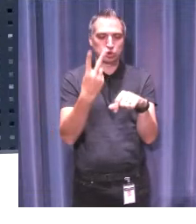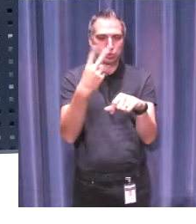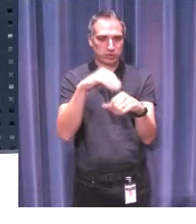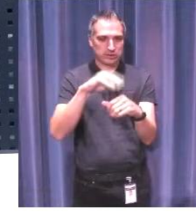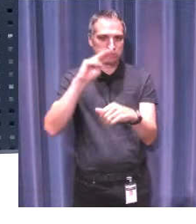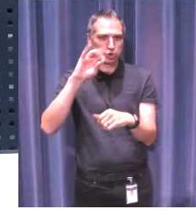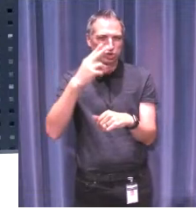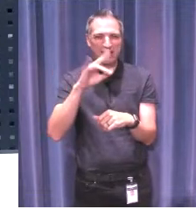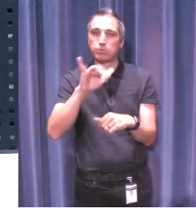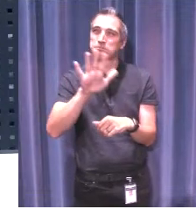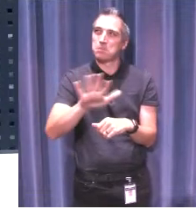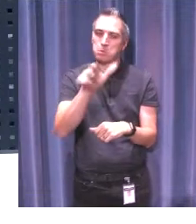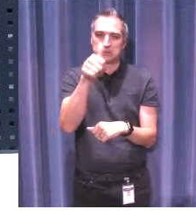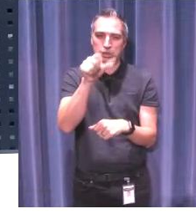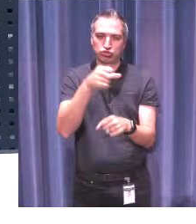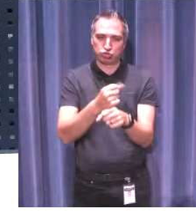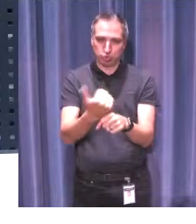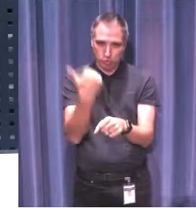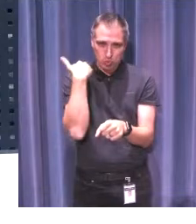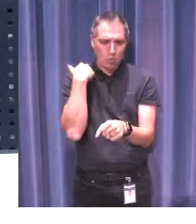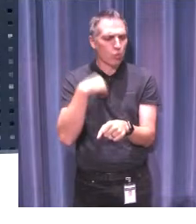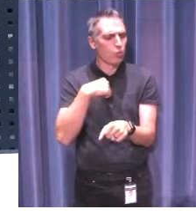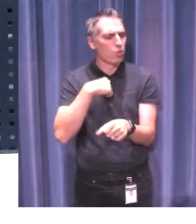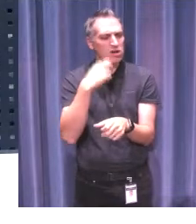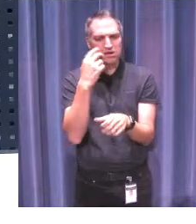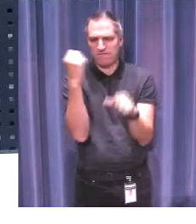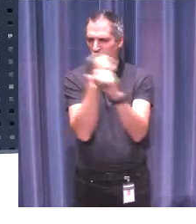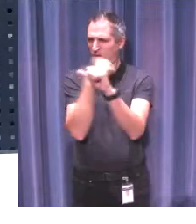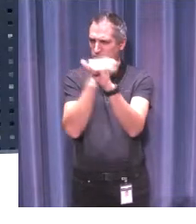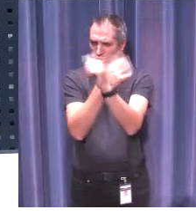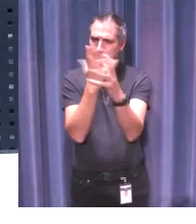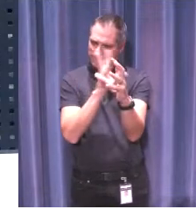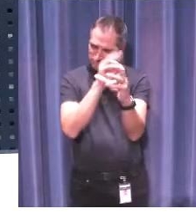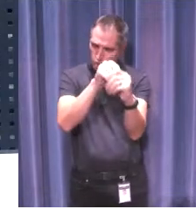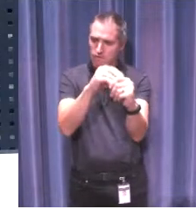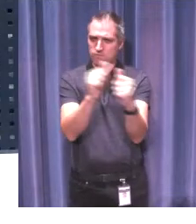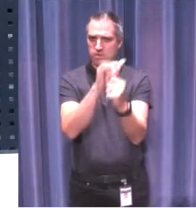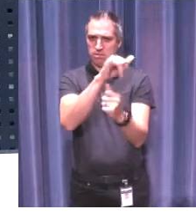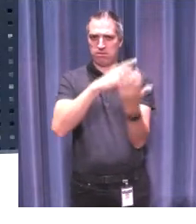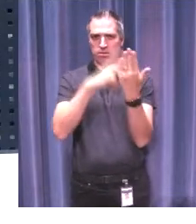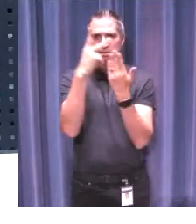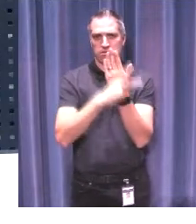about 10 years ago. And so in that program,